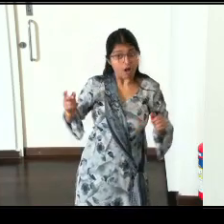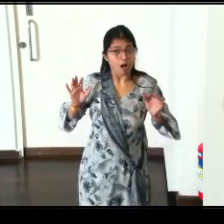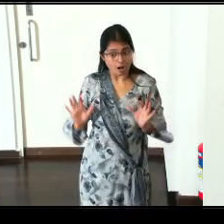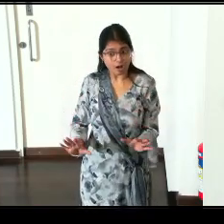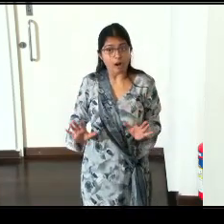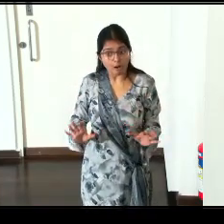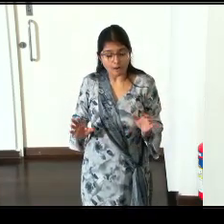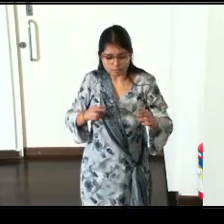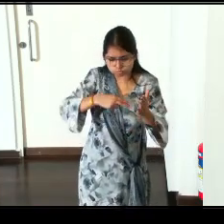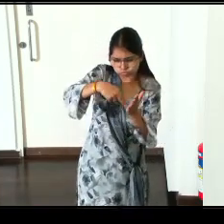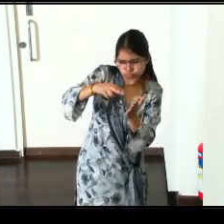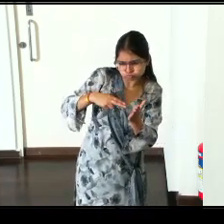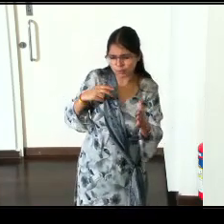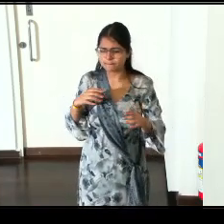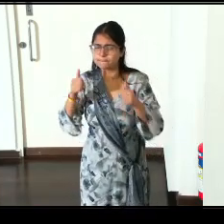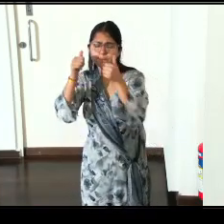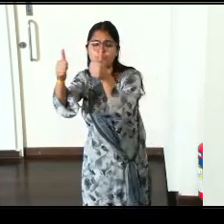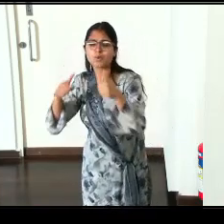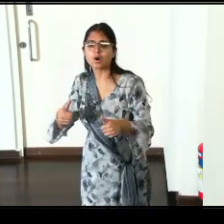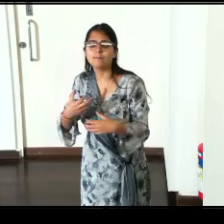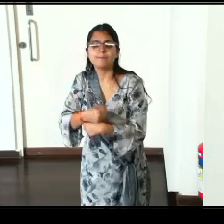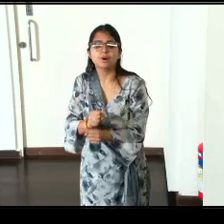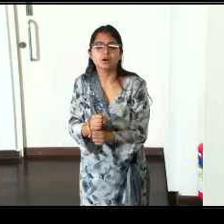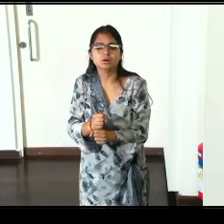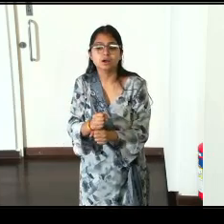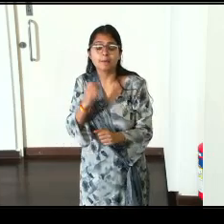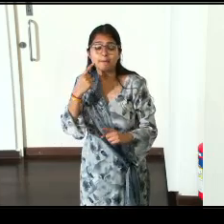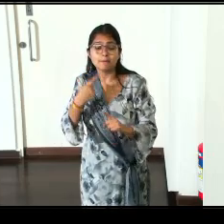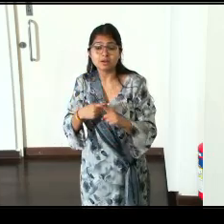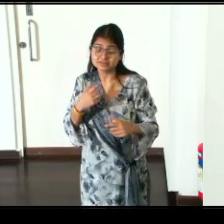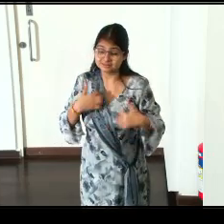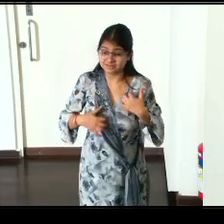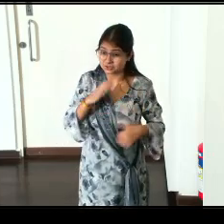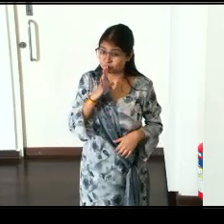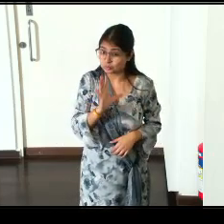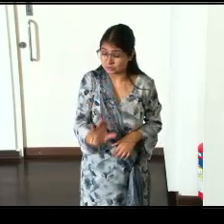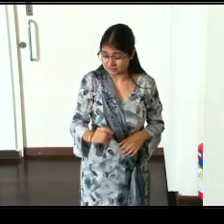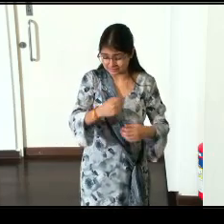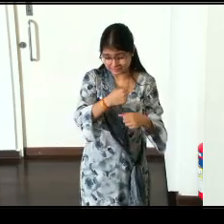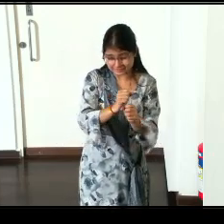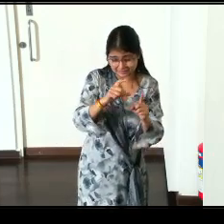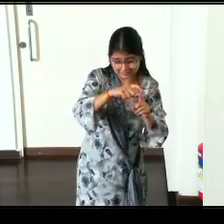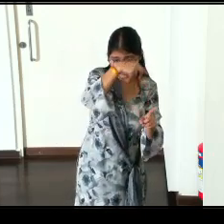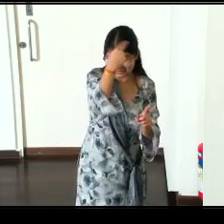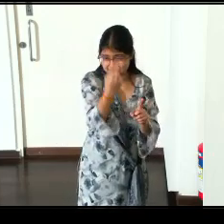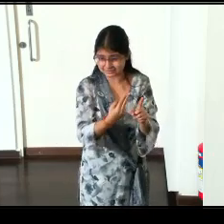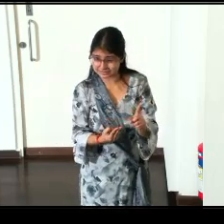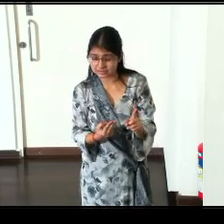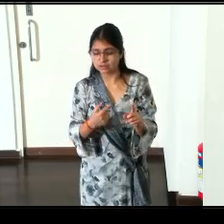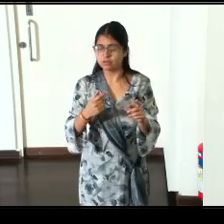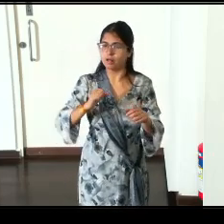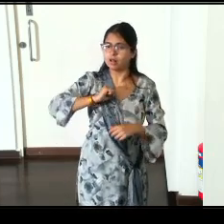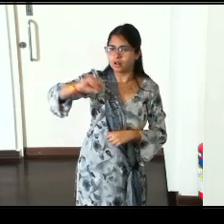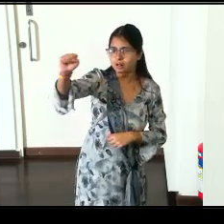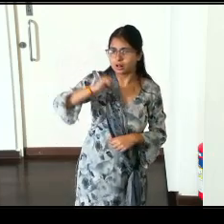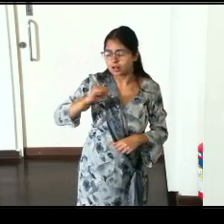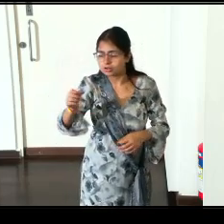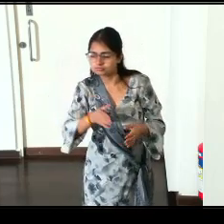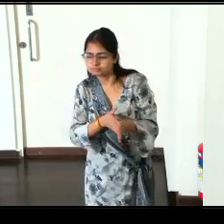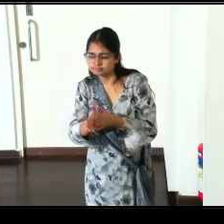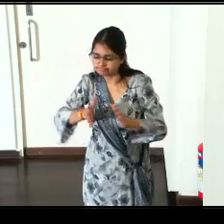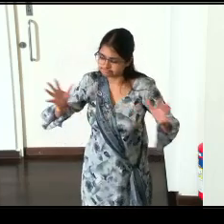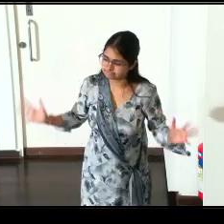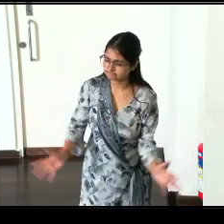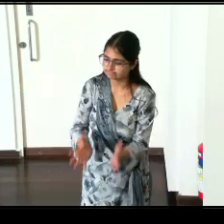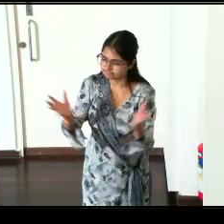making slightly bad posters, but there were also really interesting posters being designed, and activists were being trained